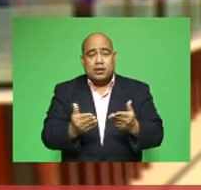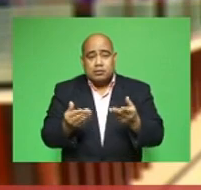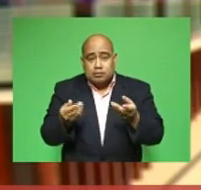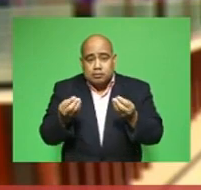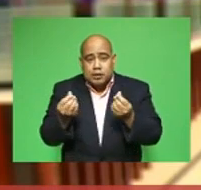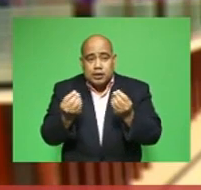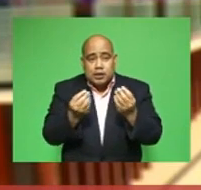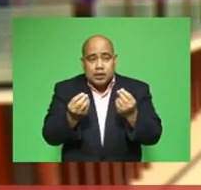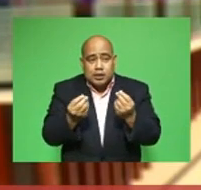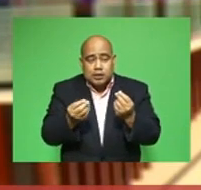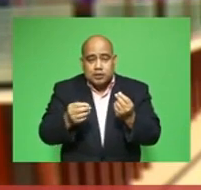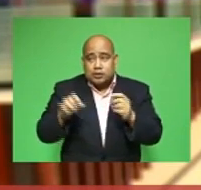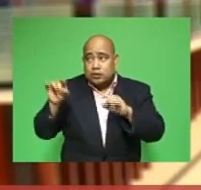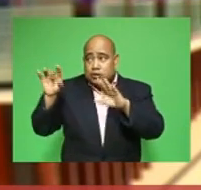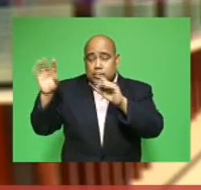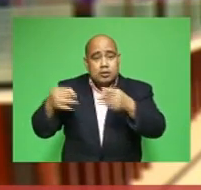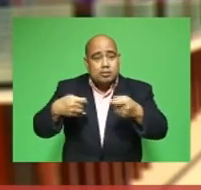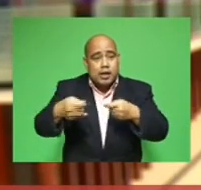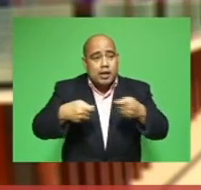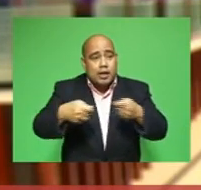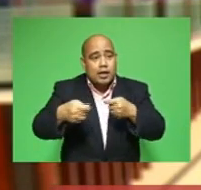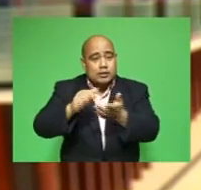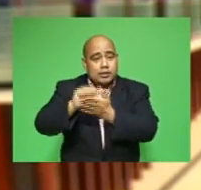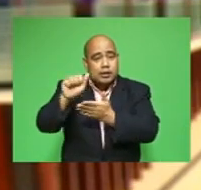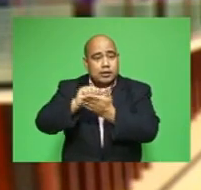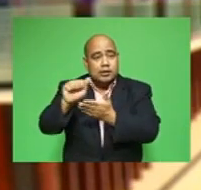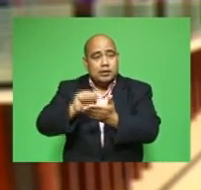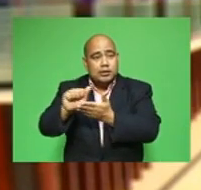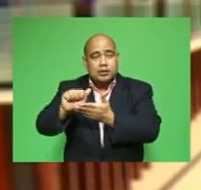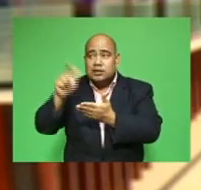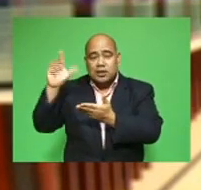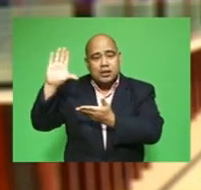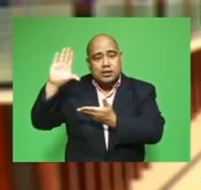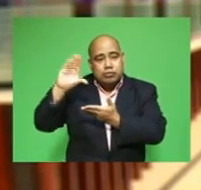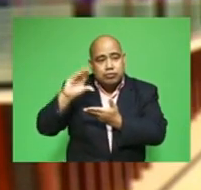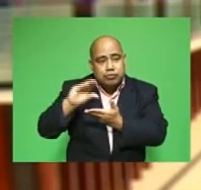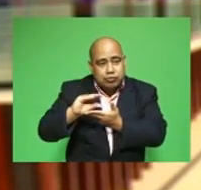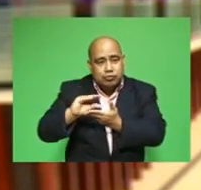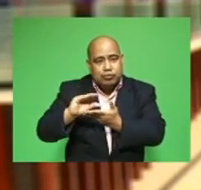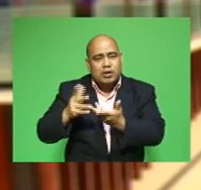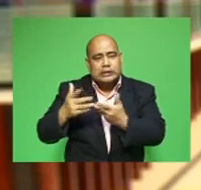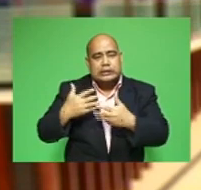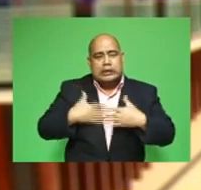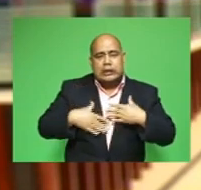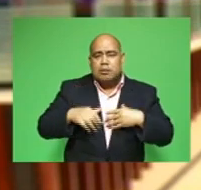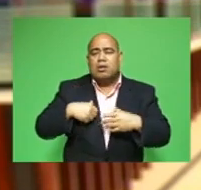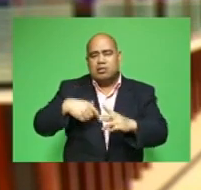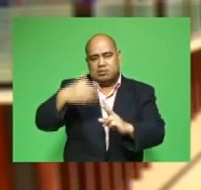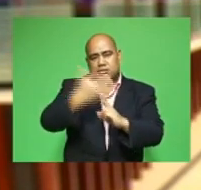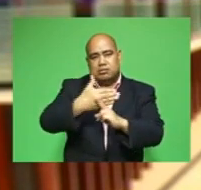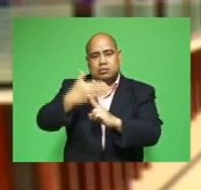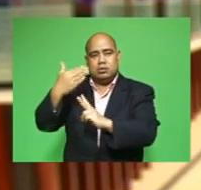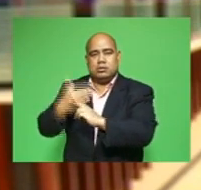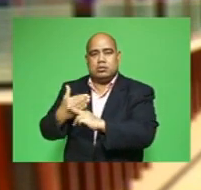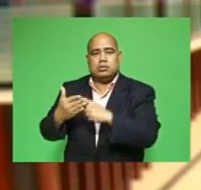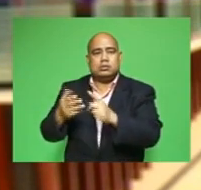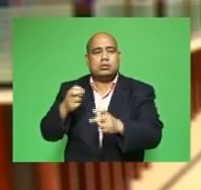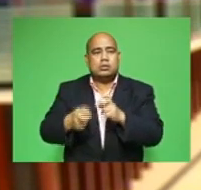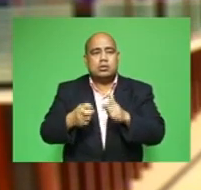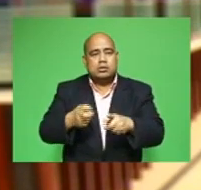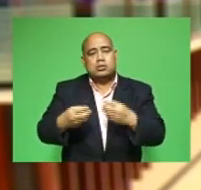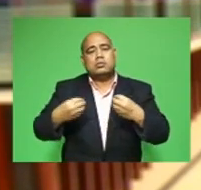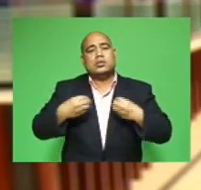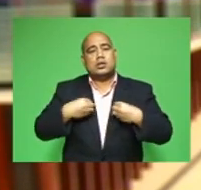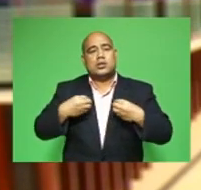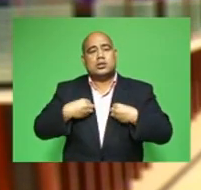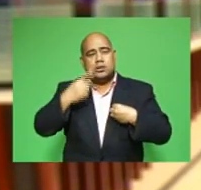retail sales suffered a historic plunge in April as much of the country was on lockdown. Traders are taking this as a sign that the economy may suffer